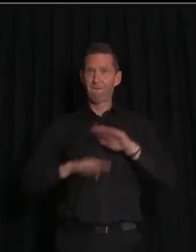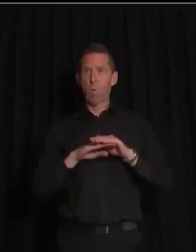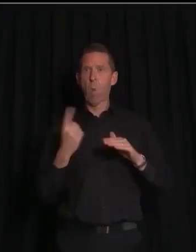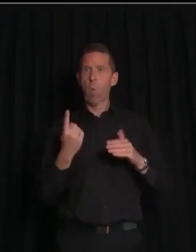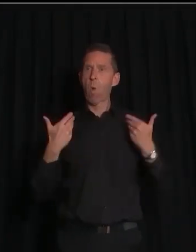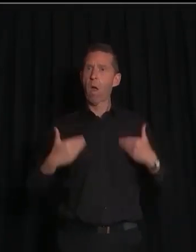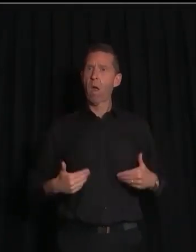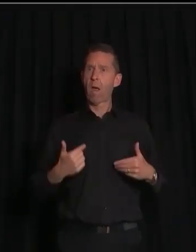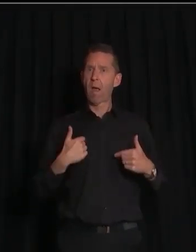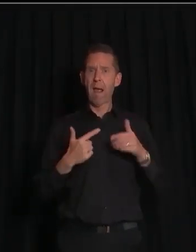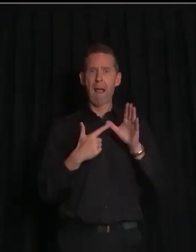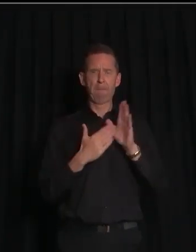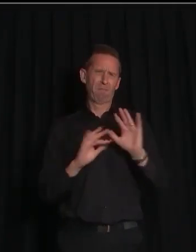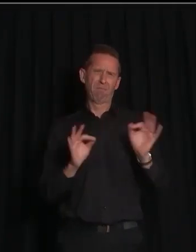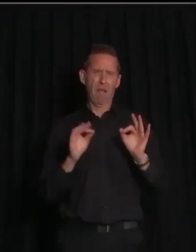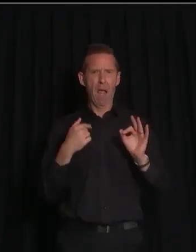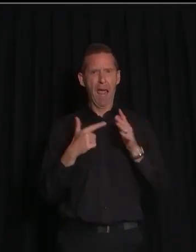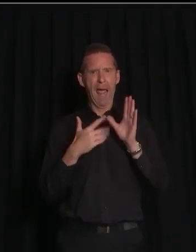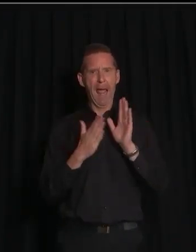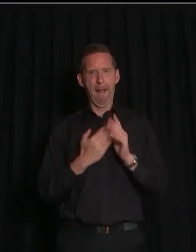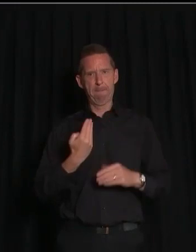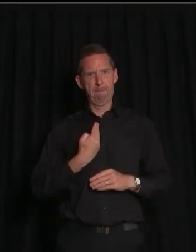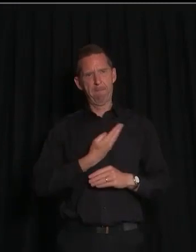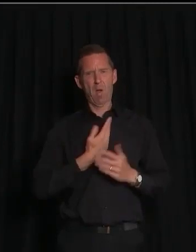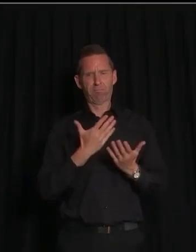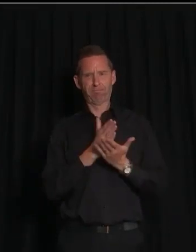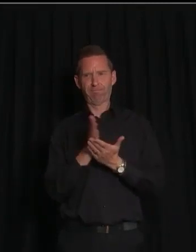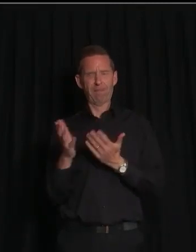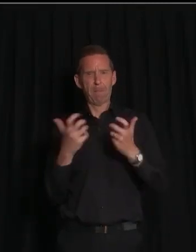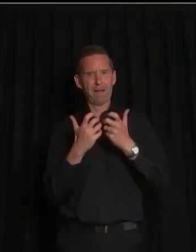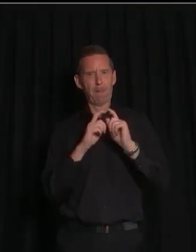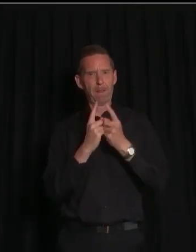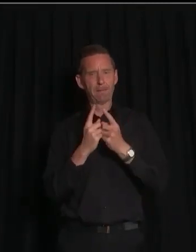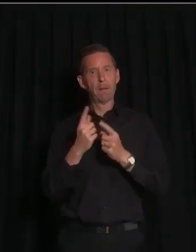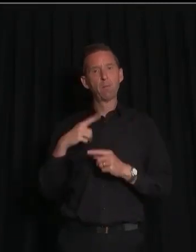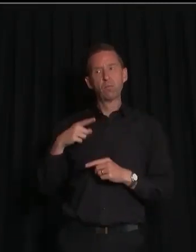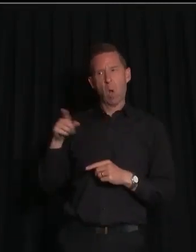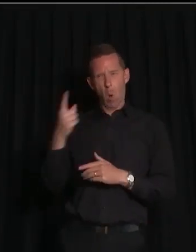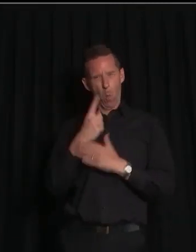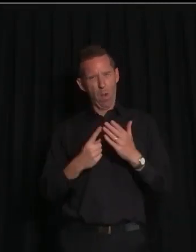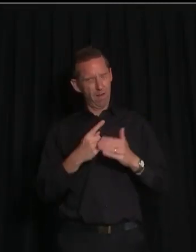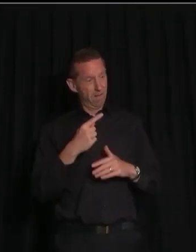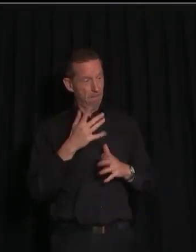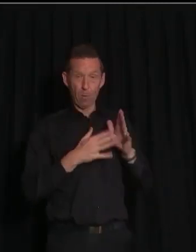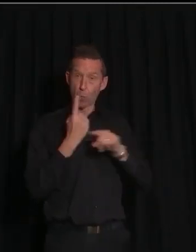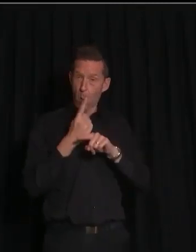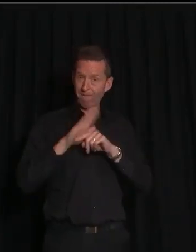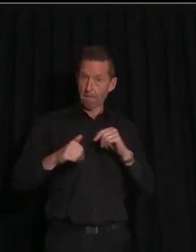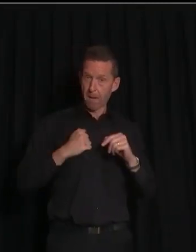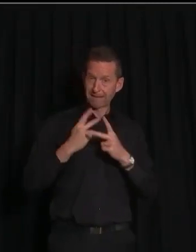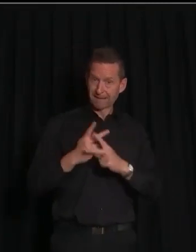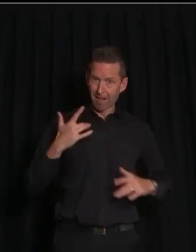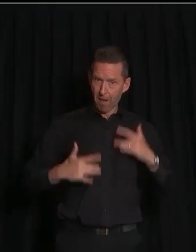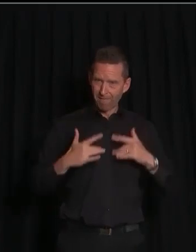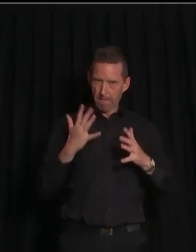a lot of things. Because they reduce me, when they ask me about my sexual partners, they reduce me of a